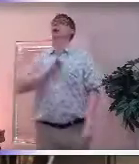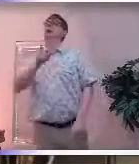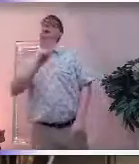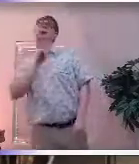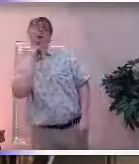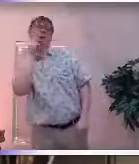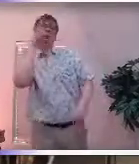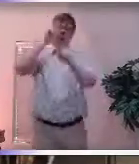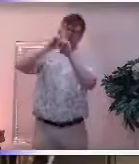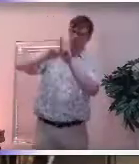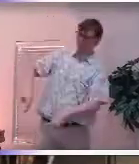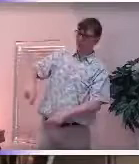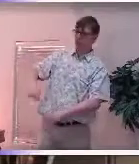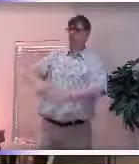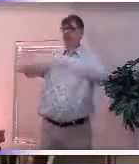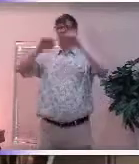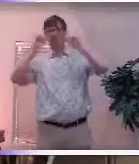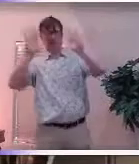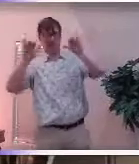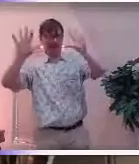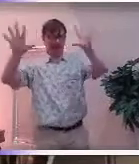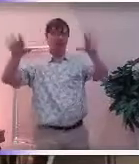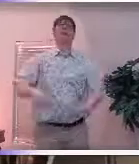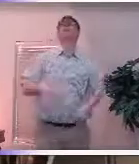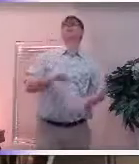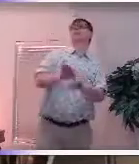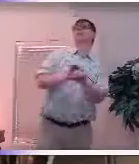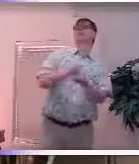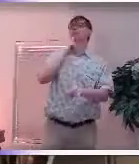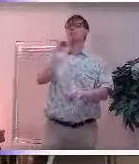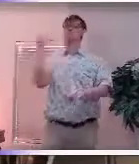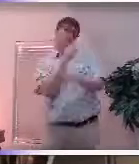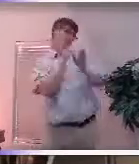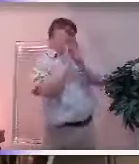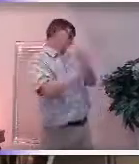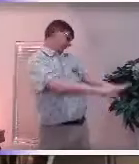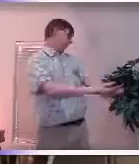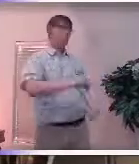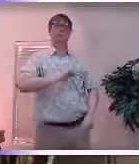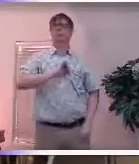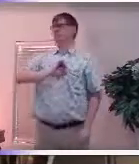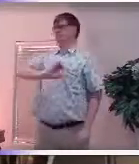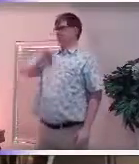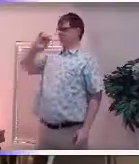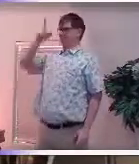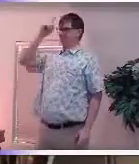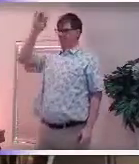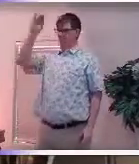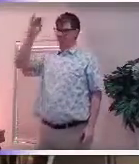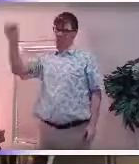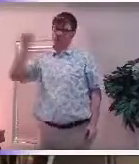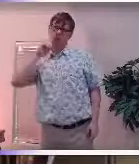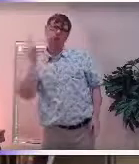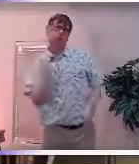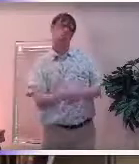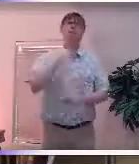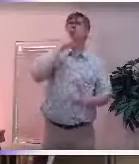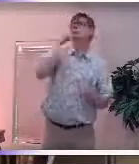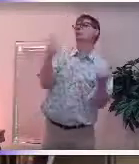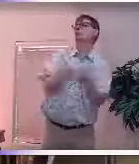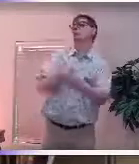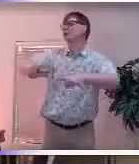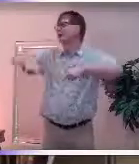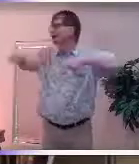I lose 50 pounds, or I'll be happy when I get rid of this cancer. Well, we have to be